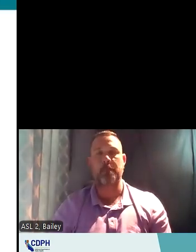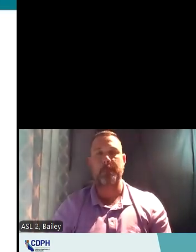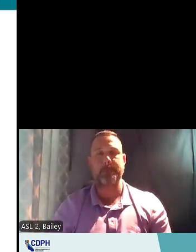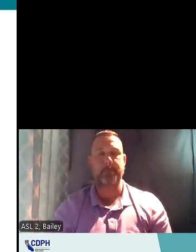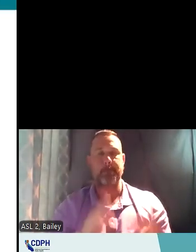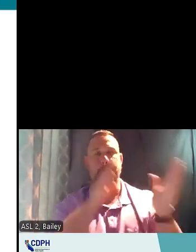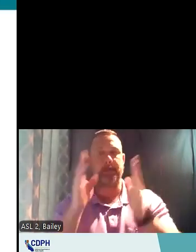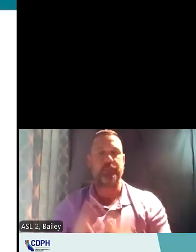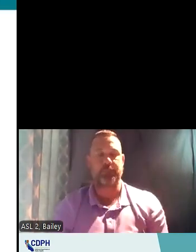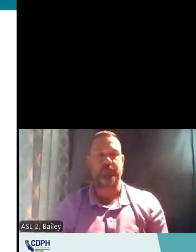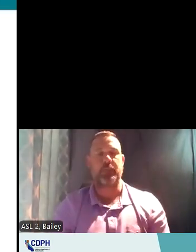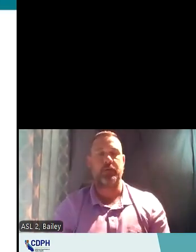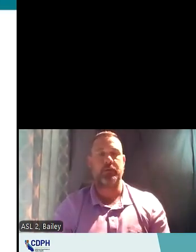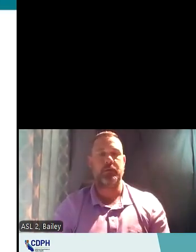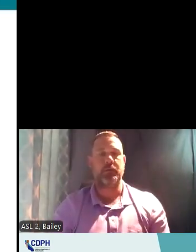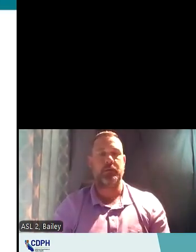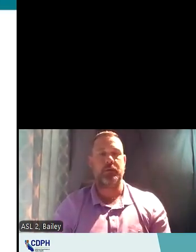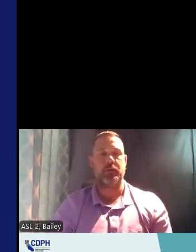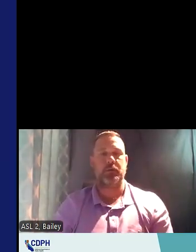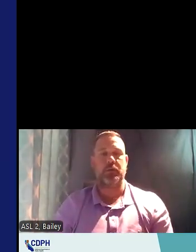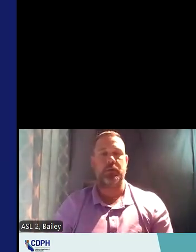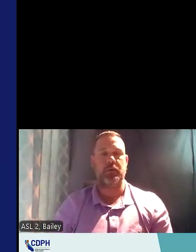Next slide, please.